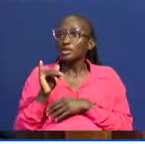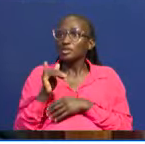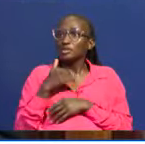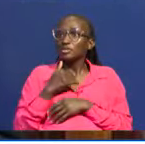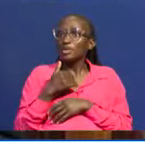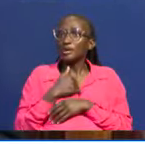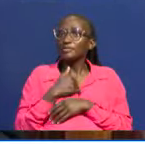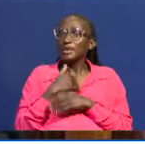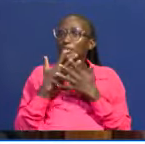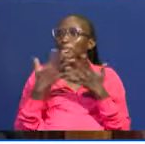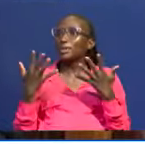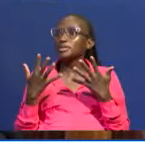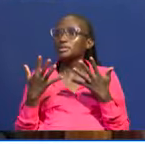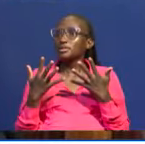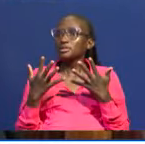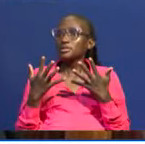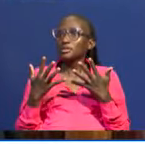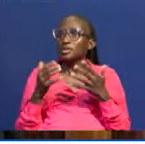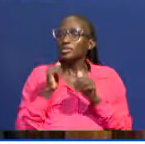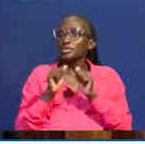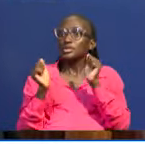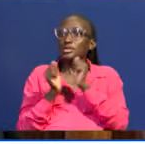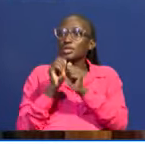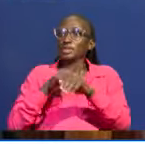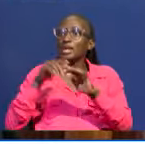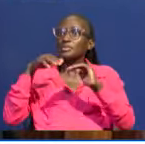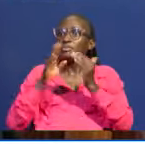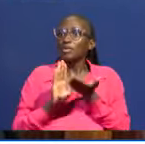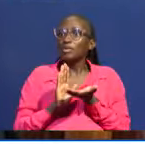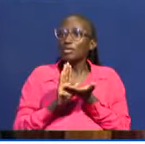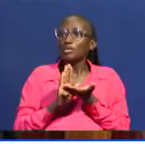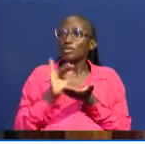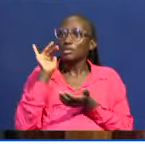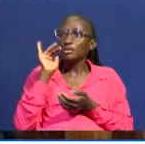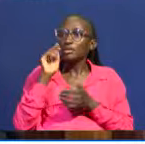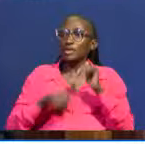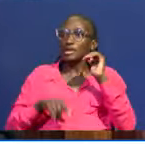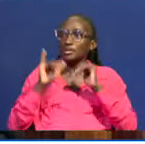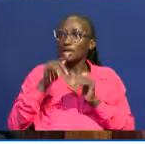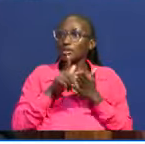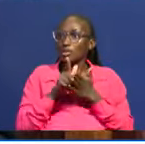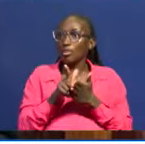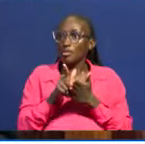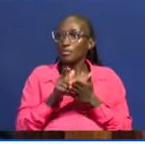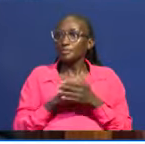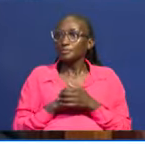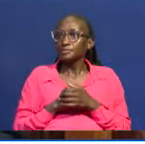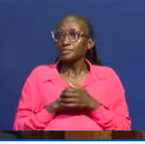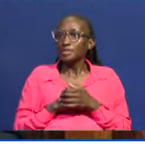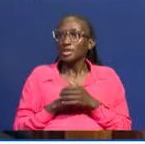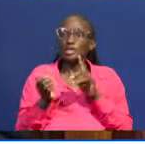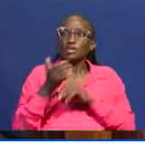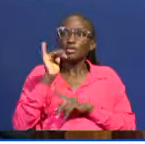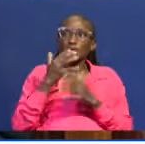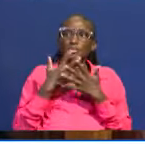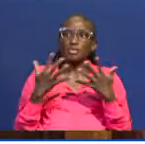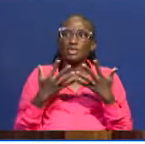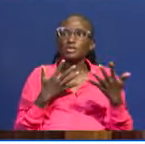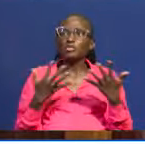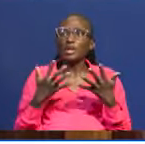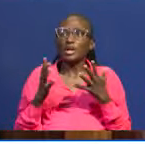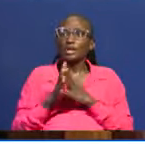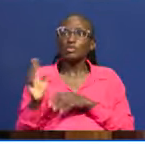to place property probably that is 10 times more in value than that. When did they acquire that